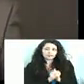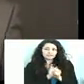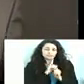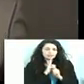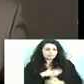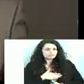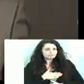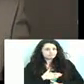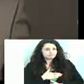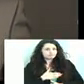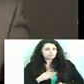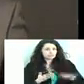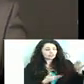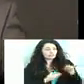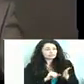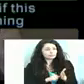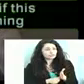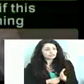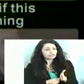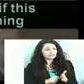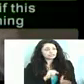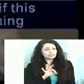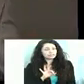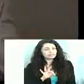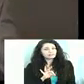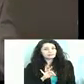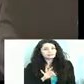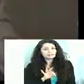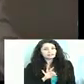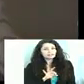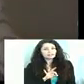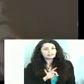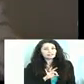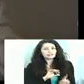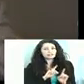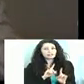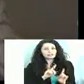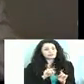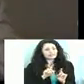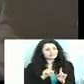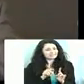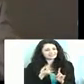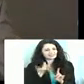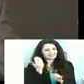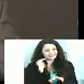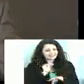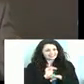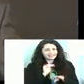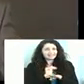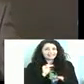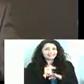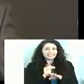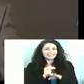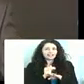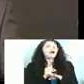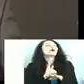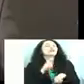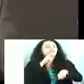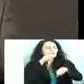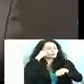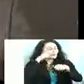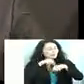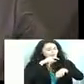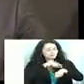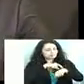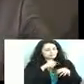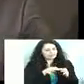to welcome you, especially that you remembered to turn your clocks back last night. Turn them forward last night.